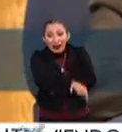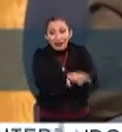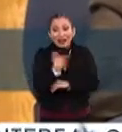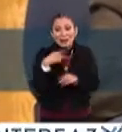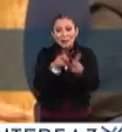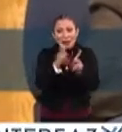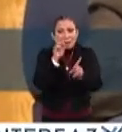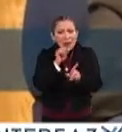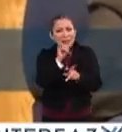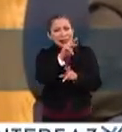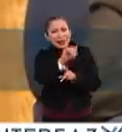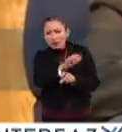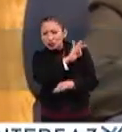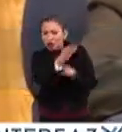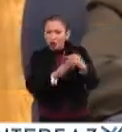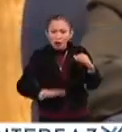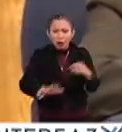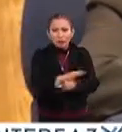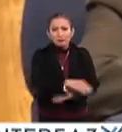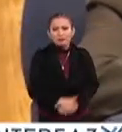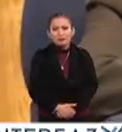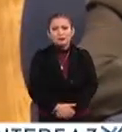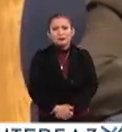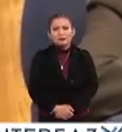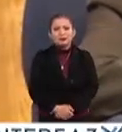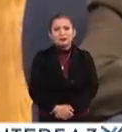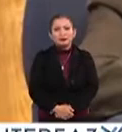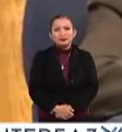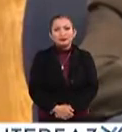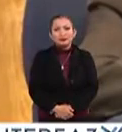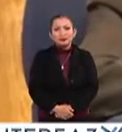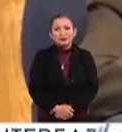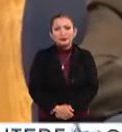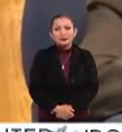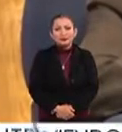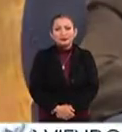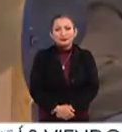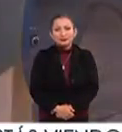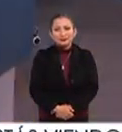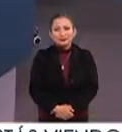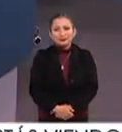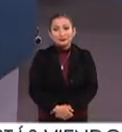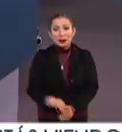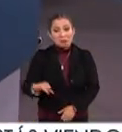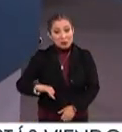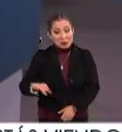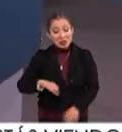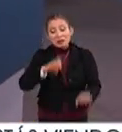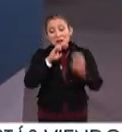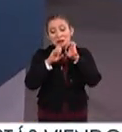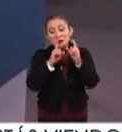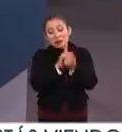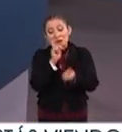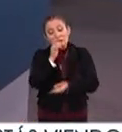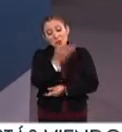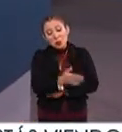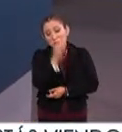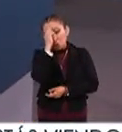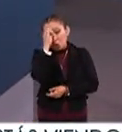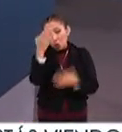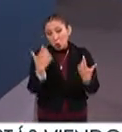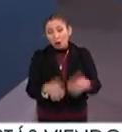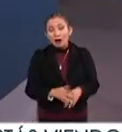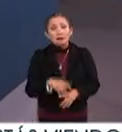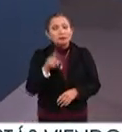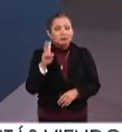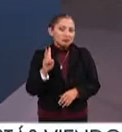aunts, the whole of society. Qué interesante entrevista, Ana Cris, una mujer brillante. Así